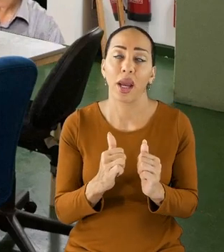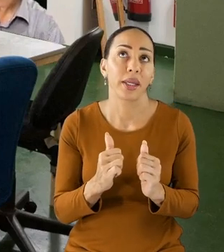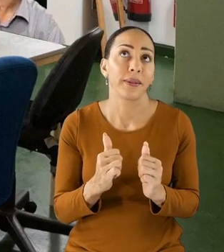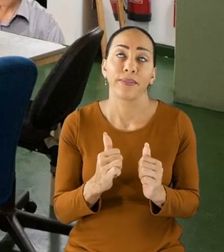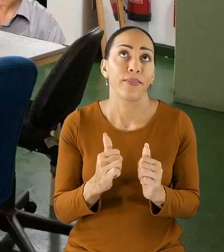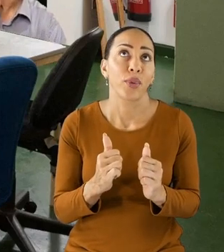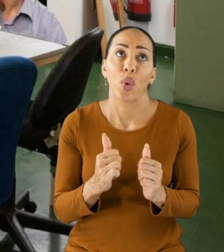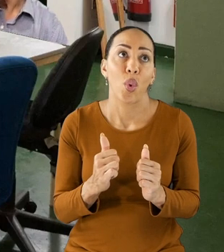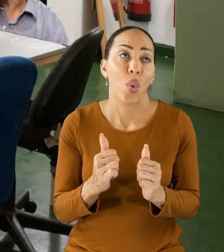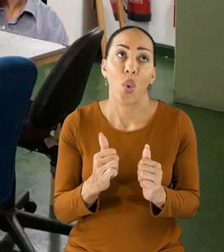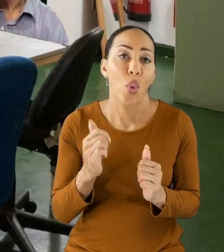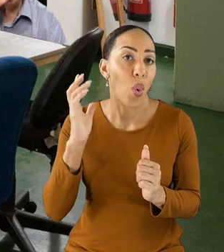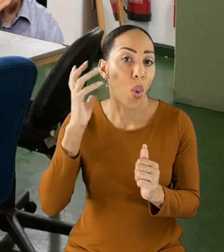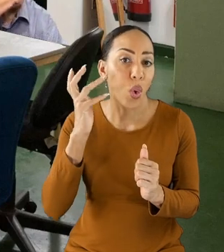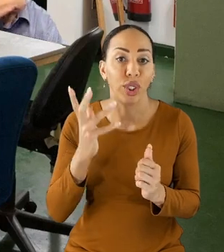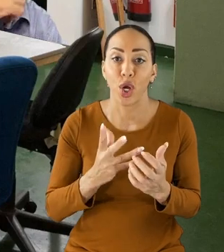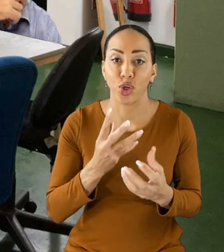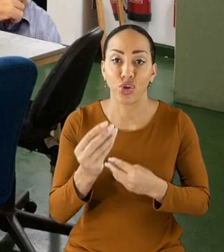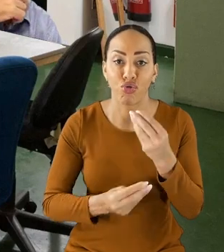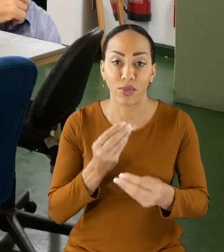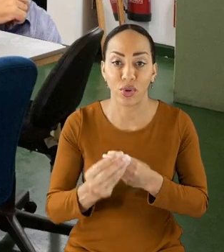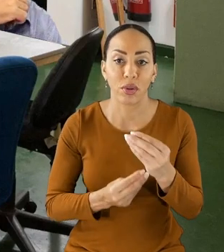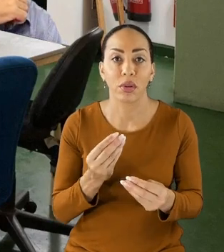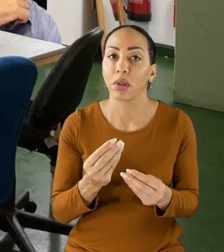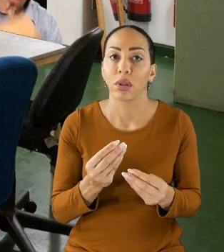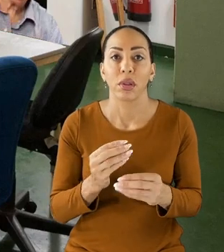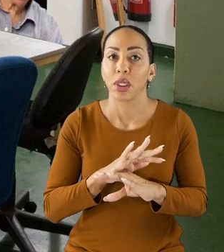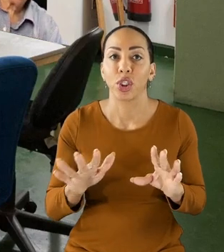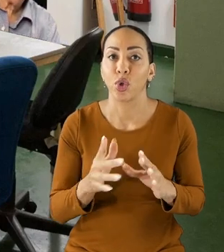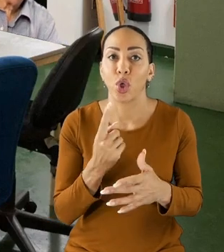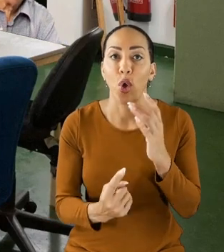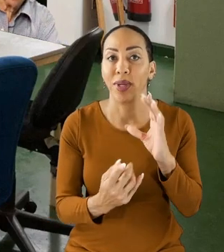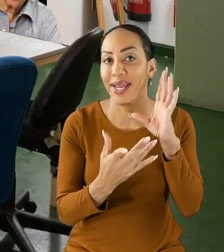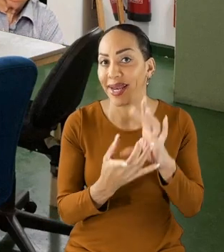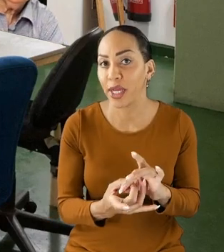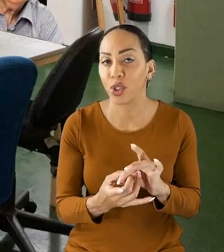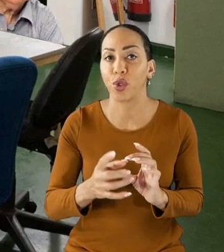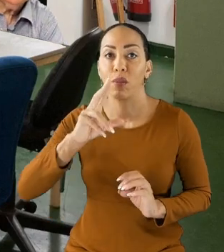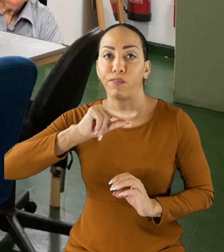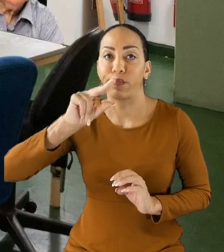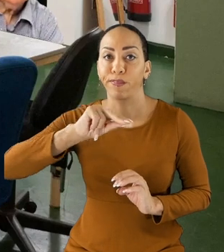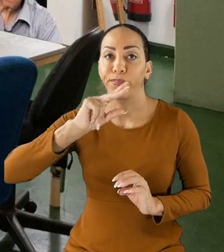that the audio description is much wider than purely the sort of spoken dialogue.